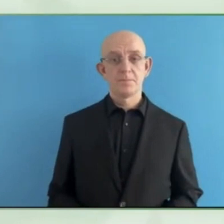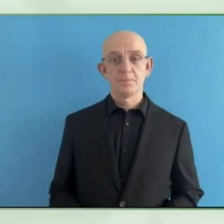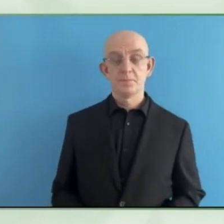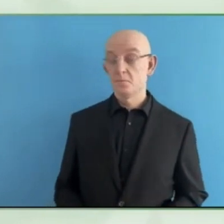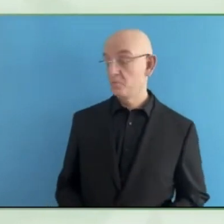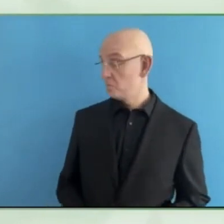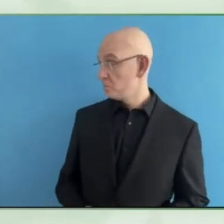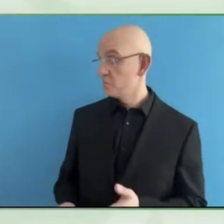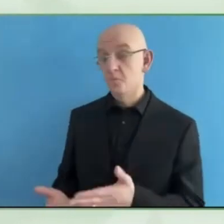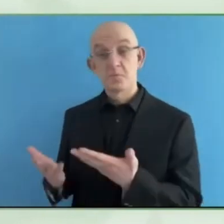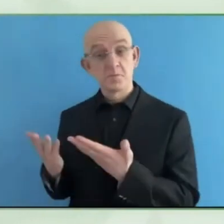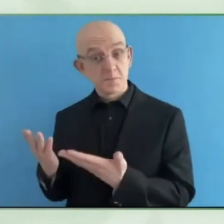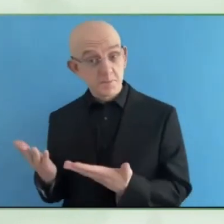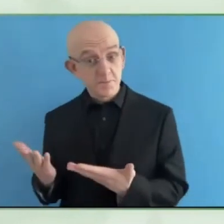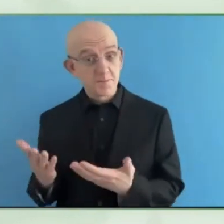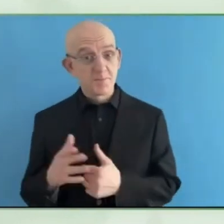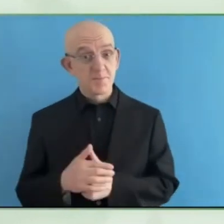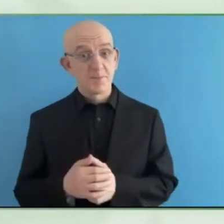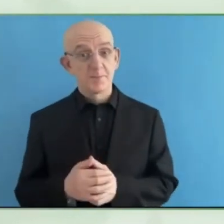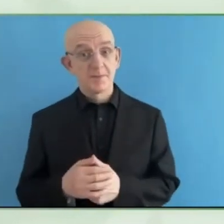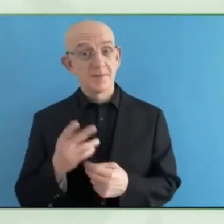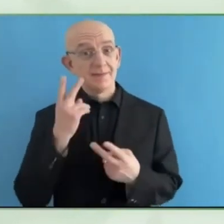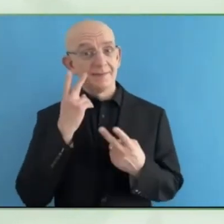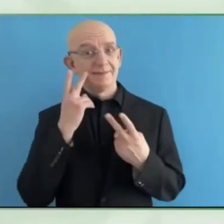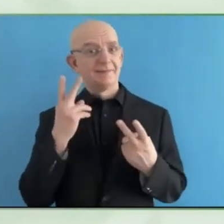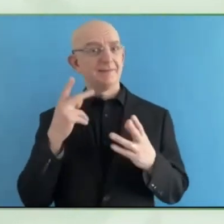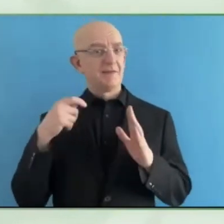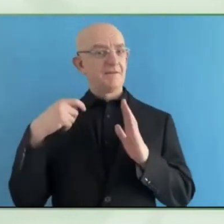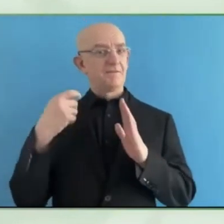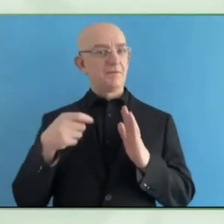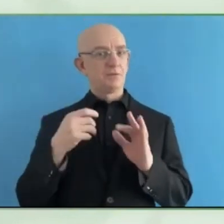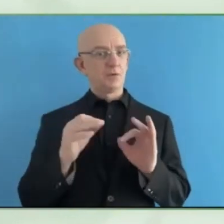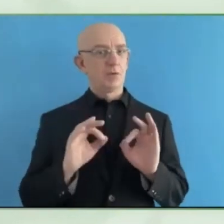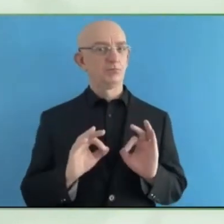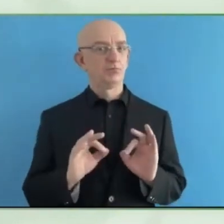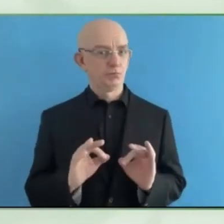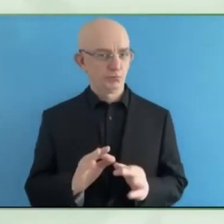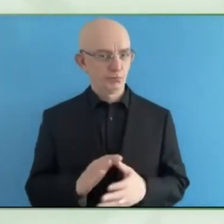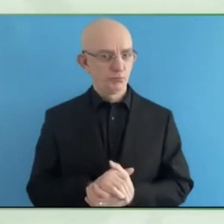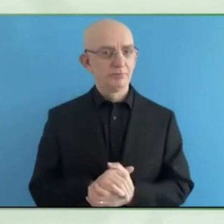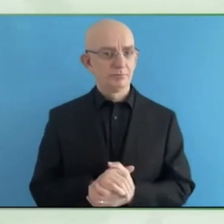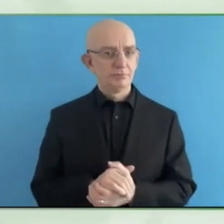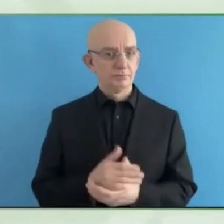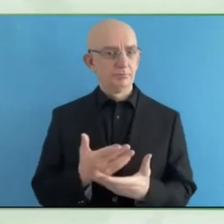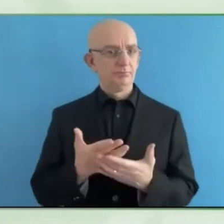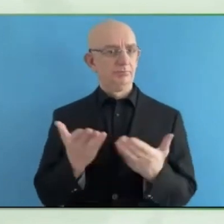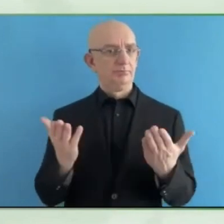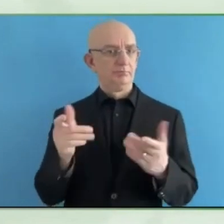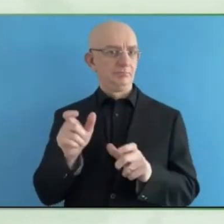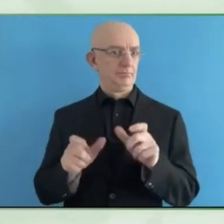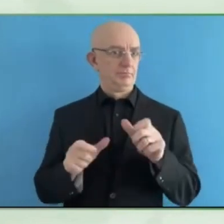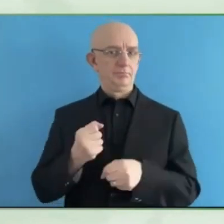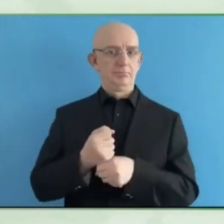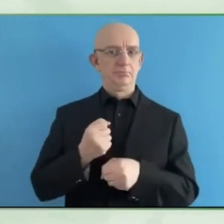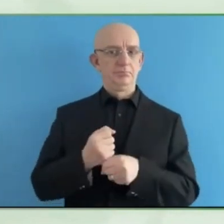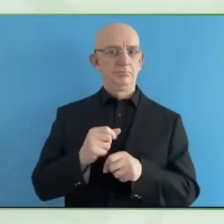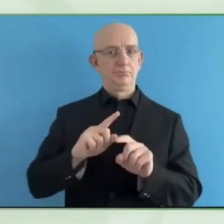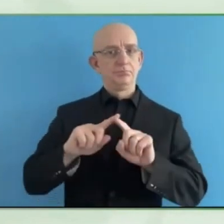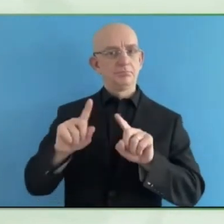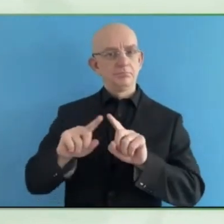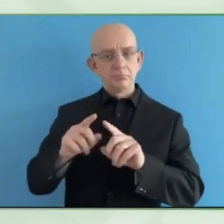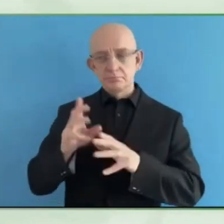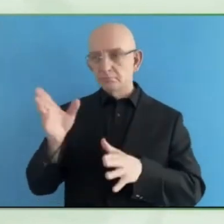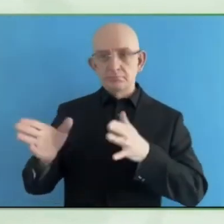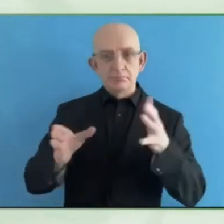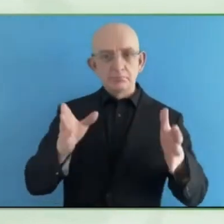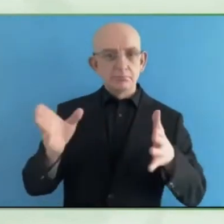Well, thank you very much for the invitation. It's a great pleasure being here. And you might think, well, everyone was on his own and they